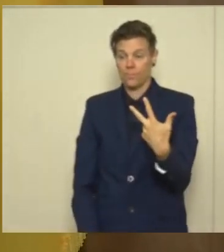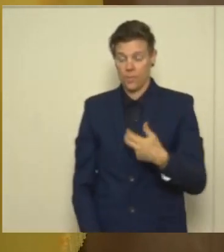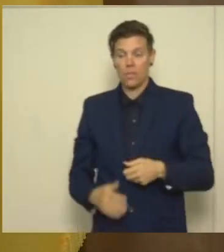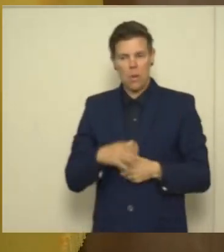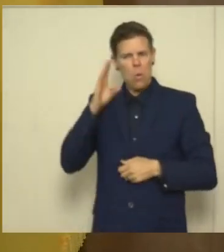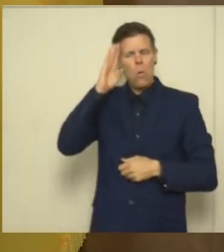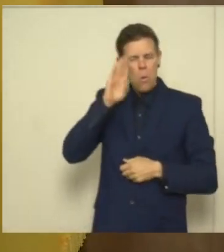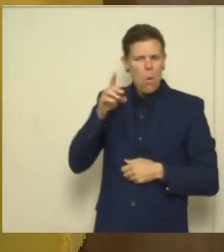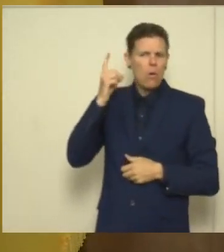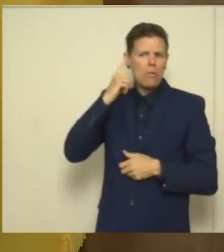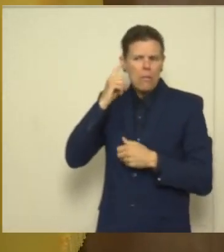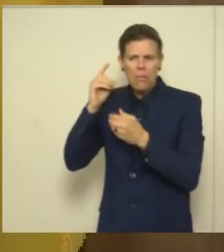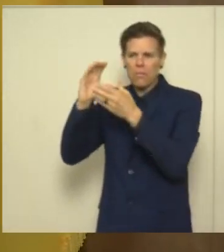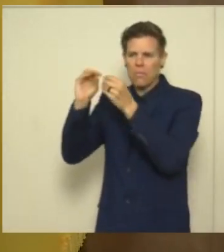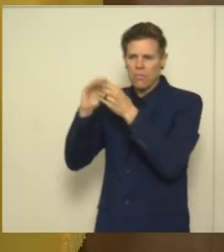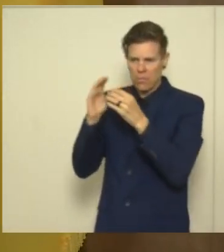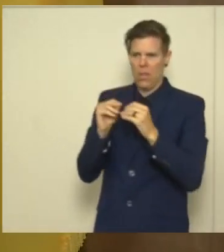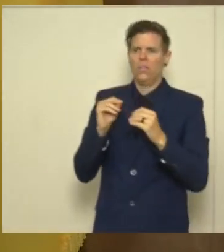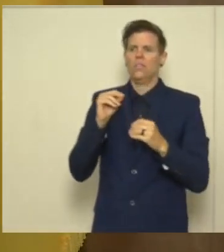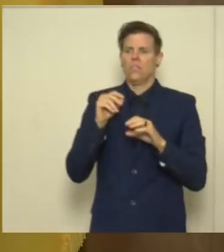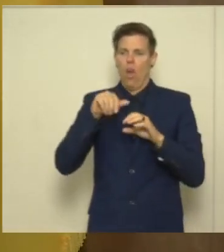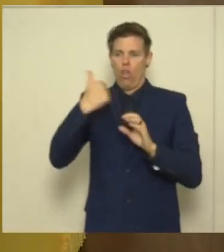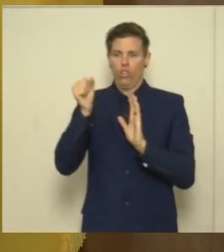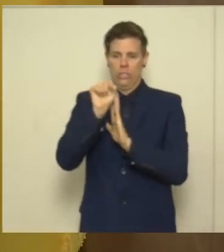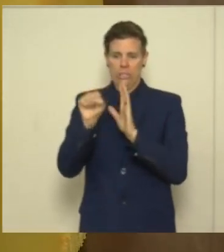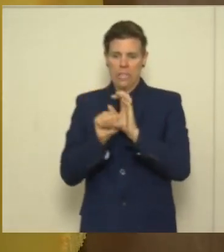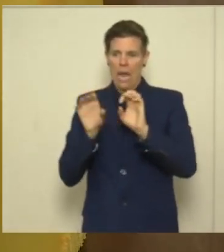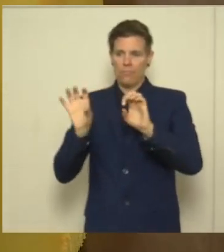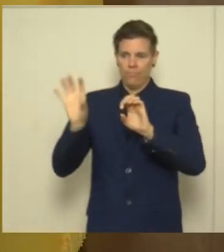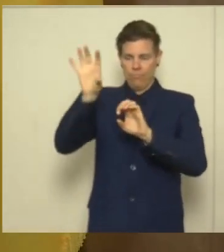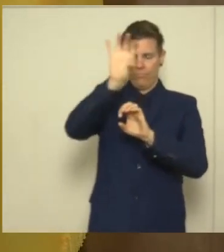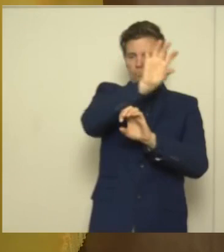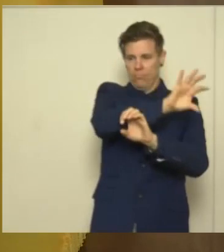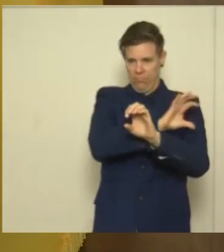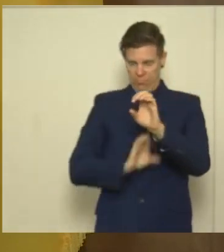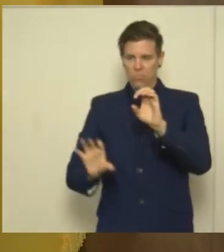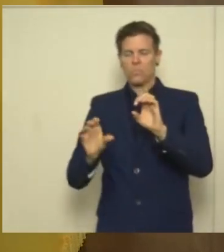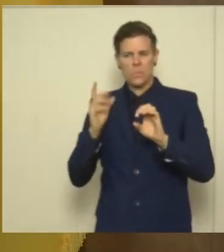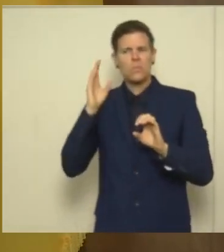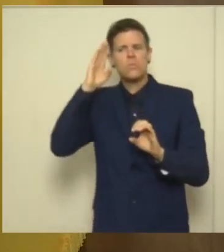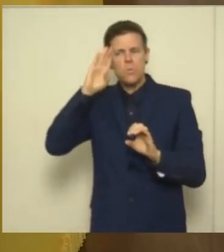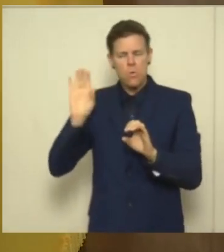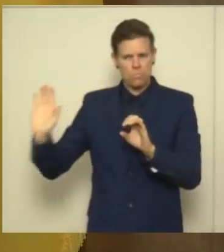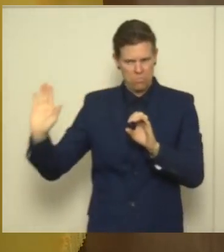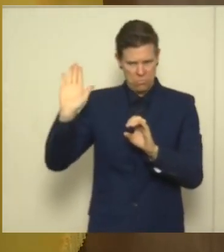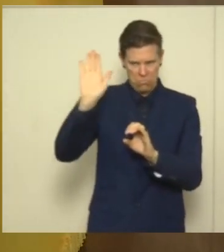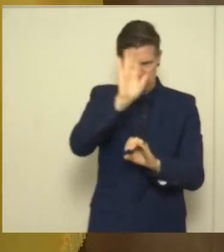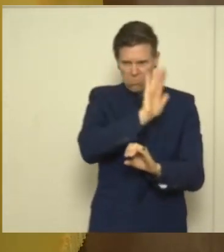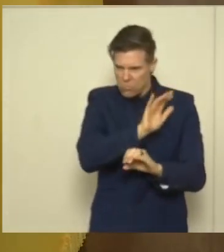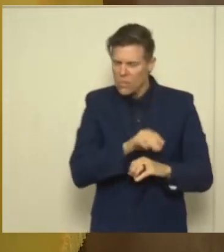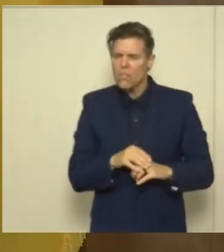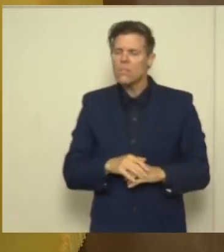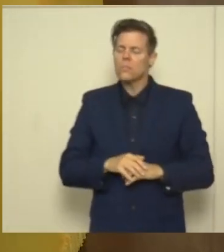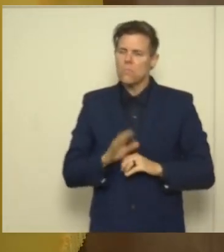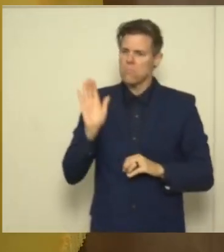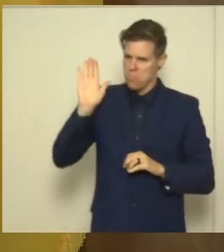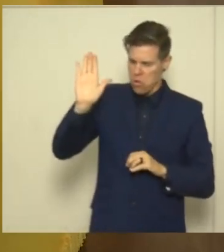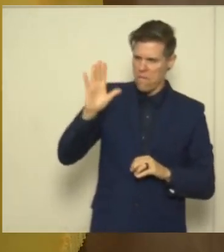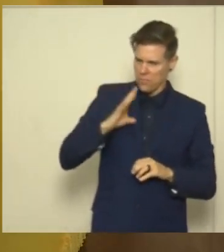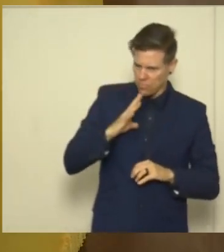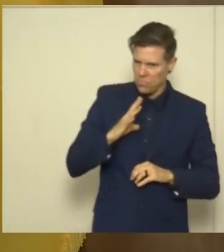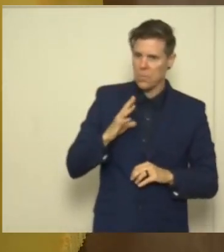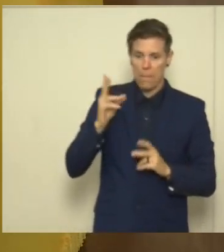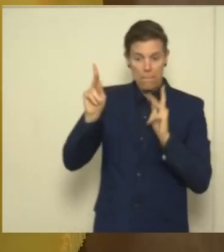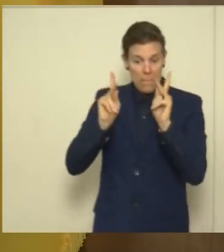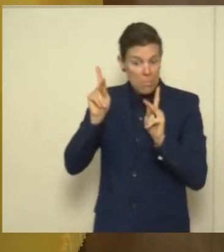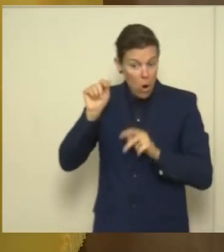we appreciate, see the benefit and quality of staying and visiting New Mexico, because this is the most beautiful state